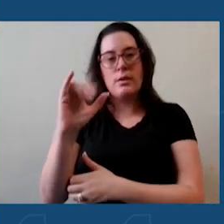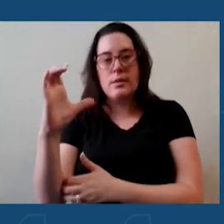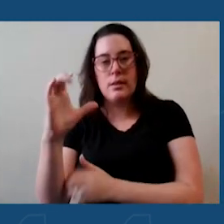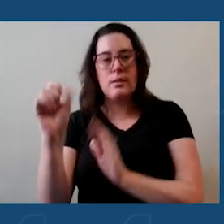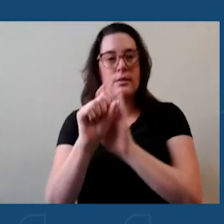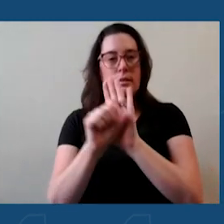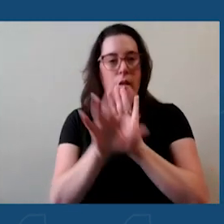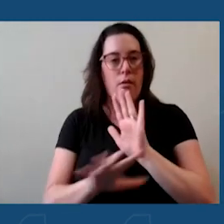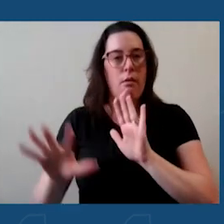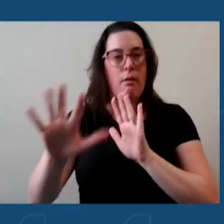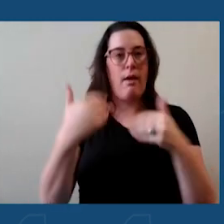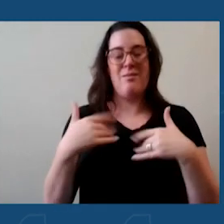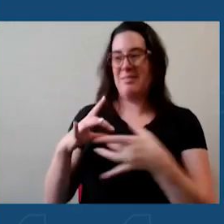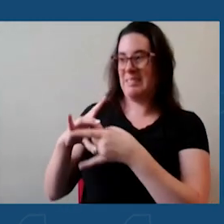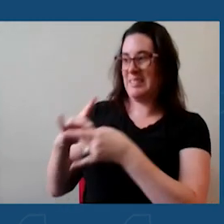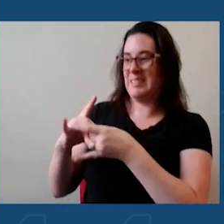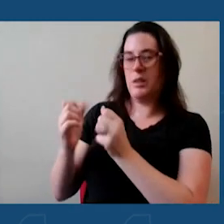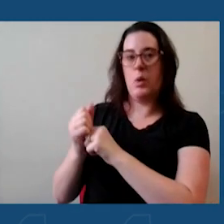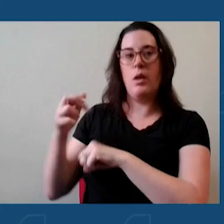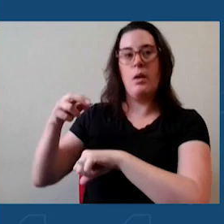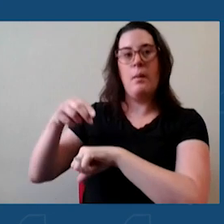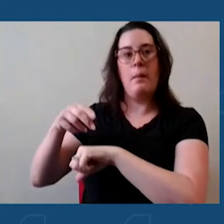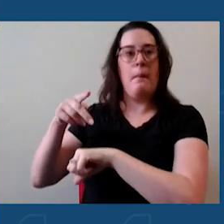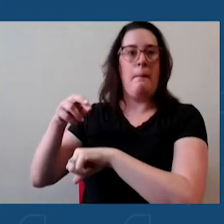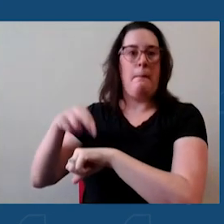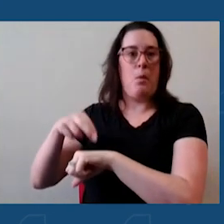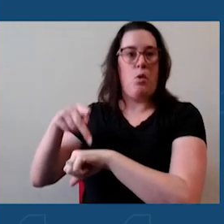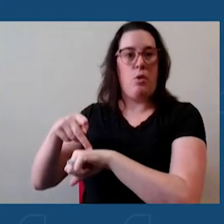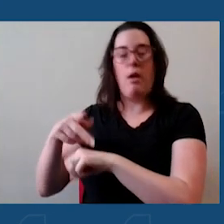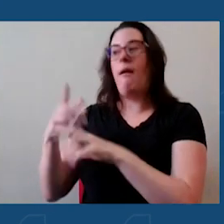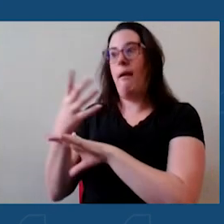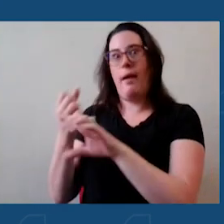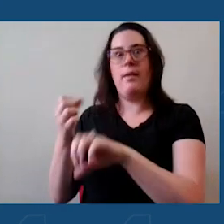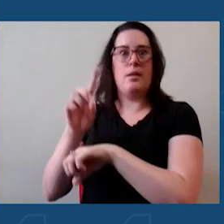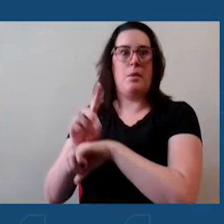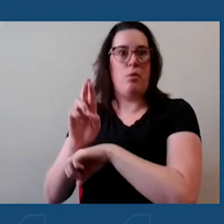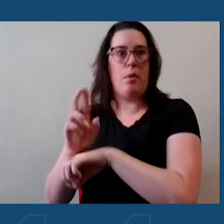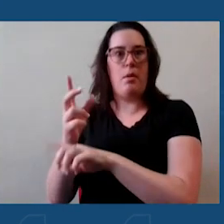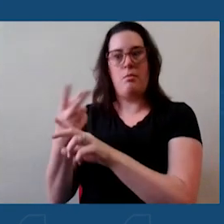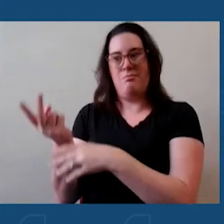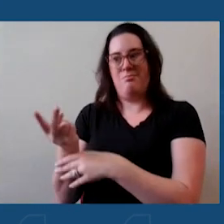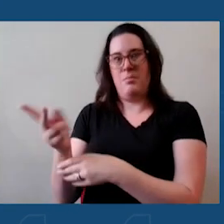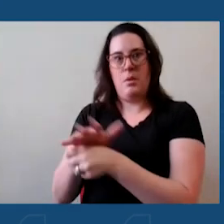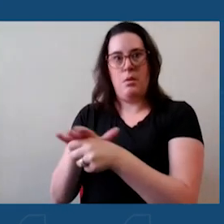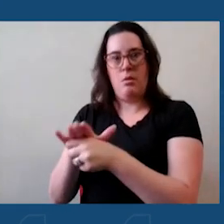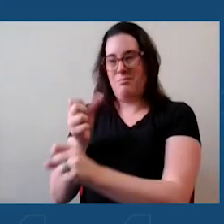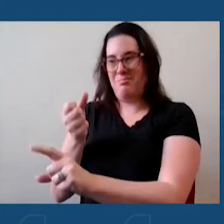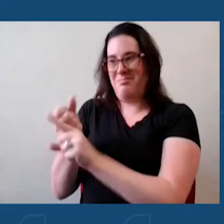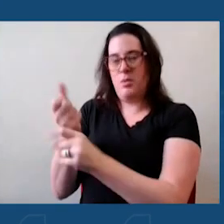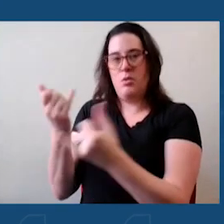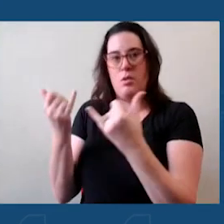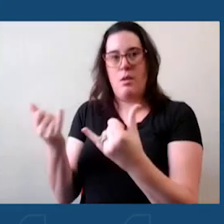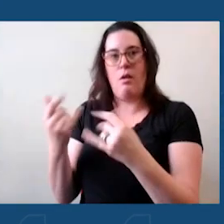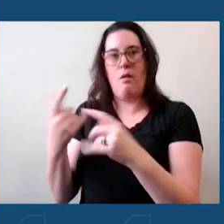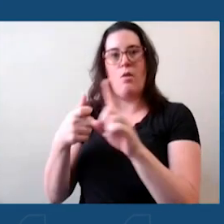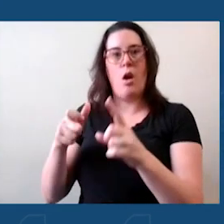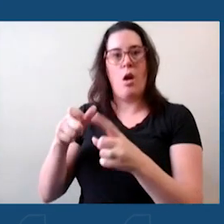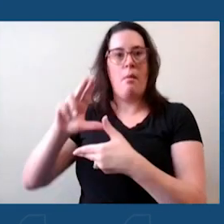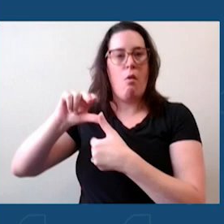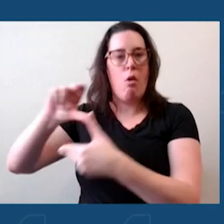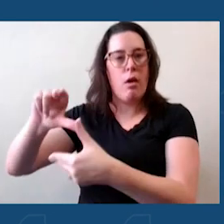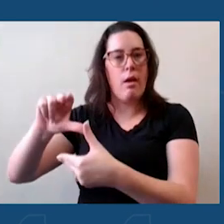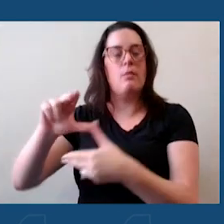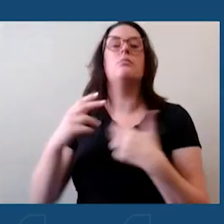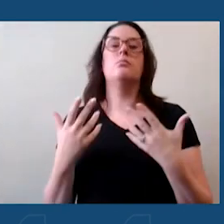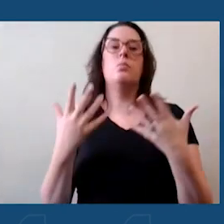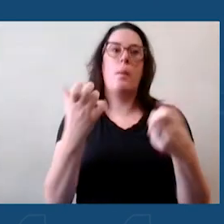family connections. They either came from Puerto Rico and the Dominican Republic, two areas that are being hit right now by a hurricane, and we want